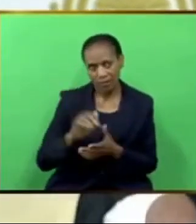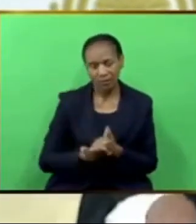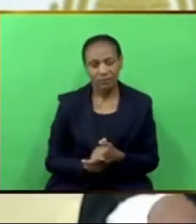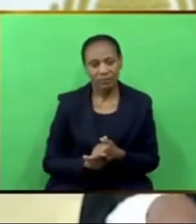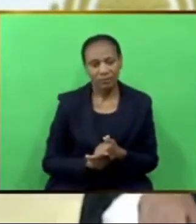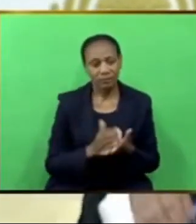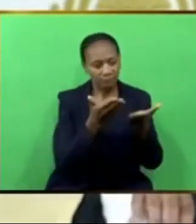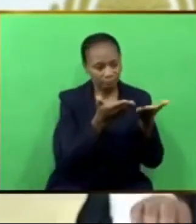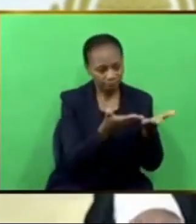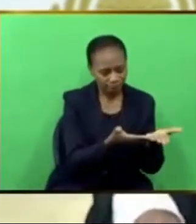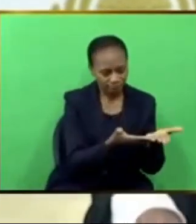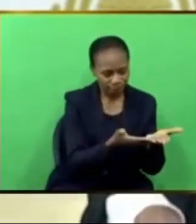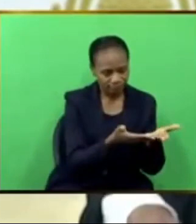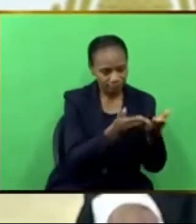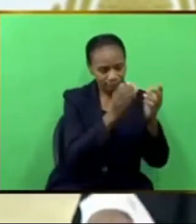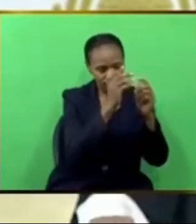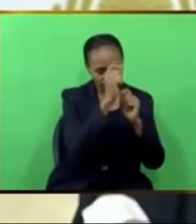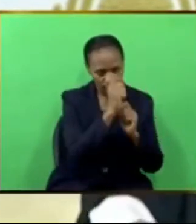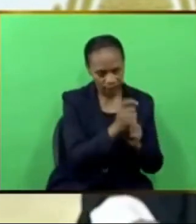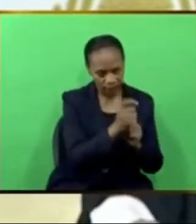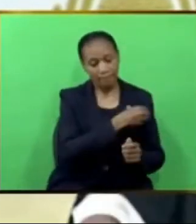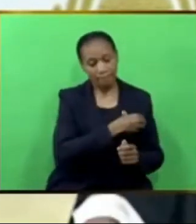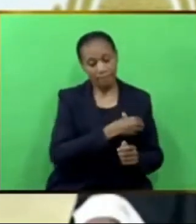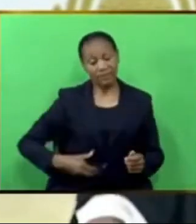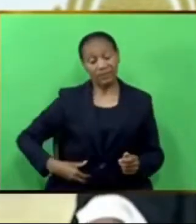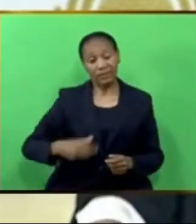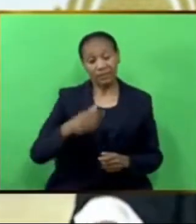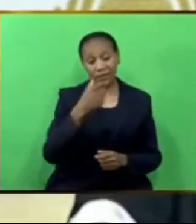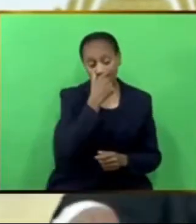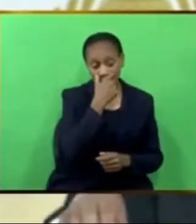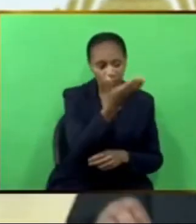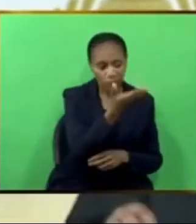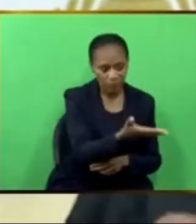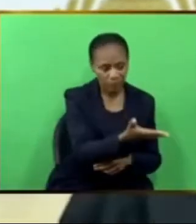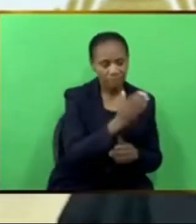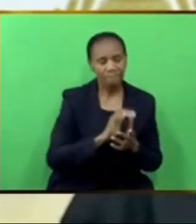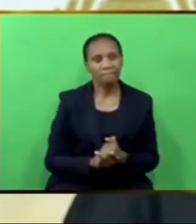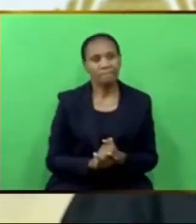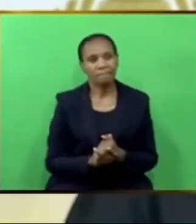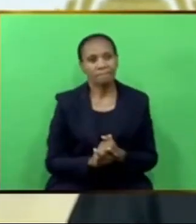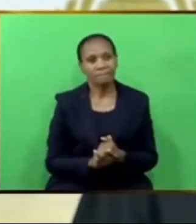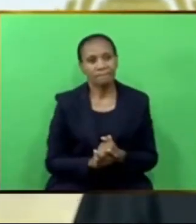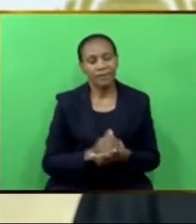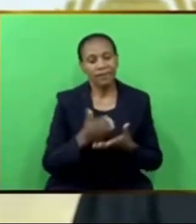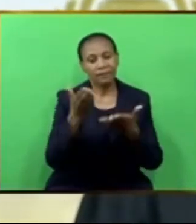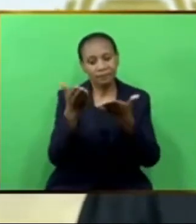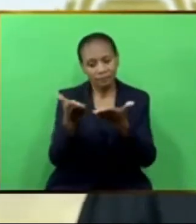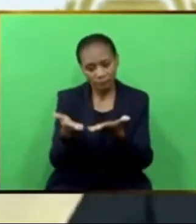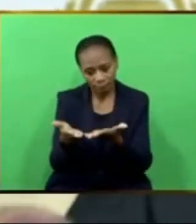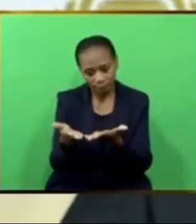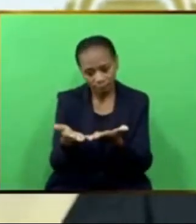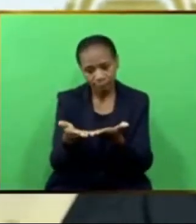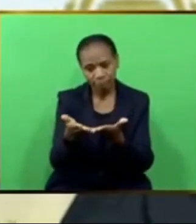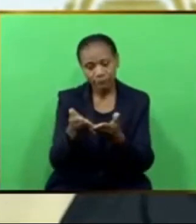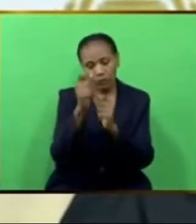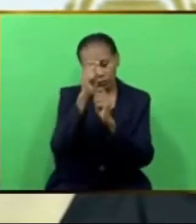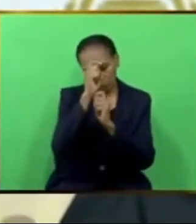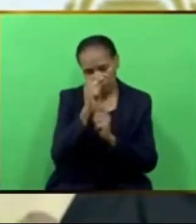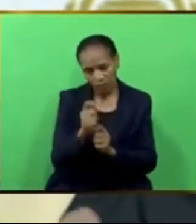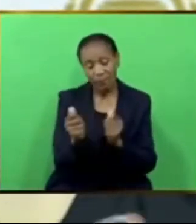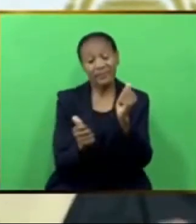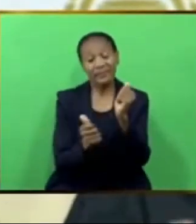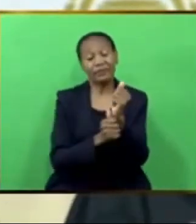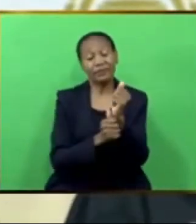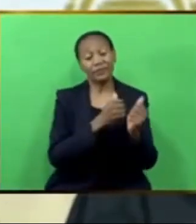His Excellency President Cyril Ramaphosa, His Excellency